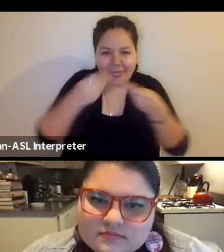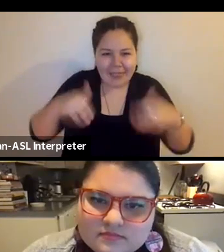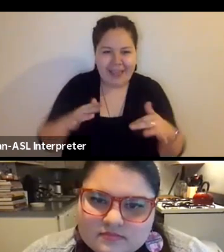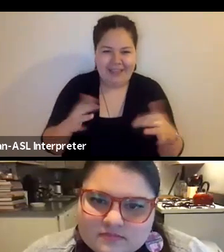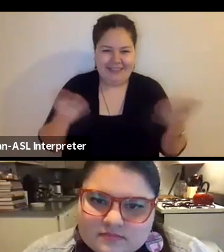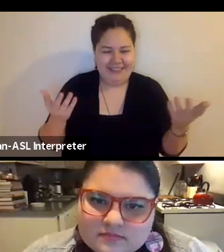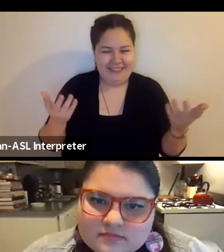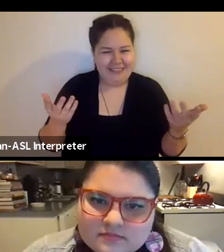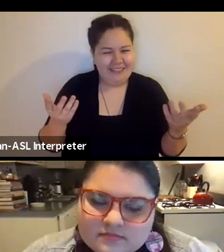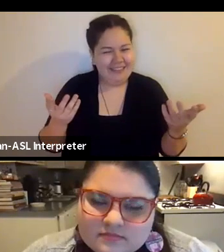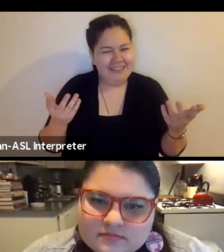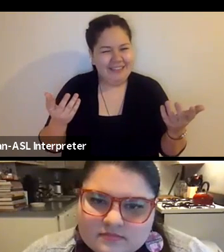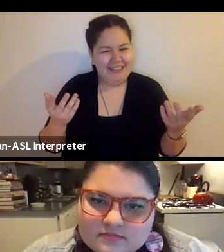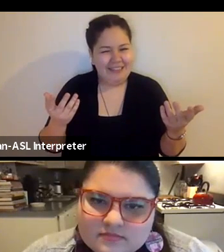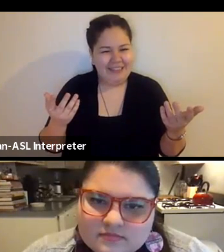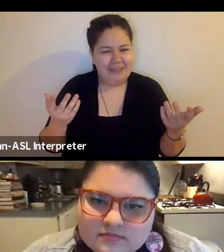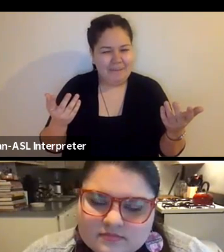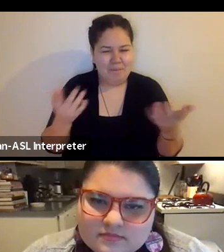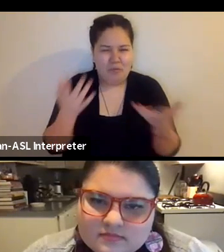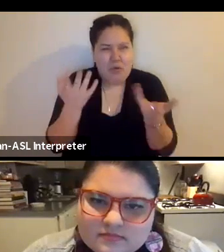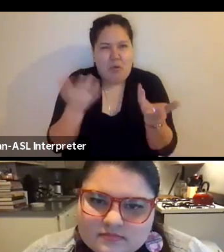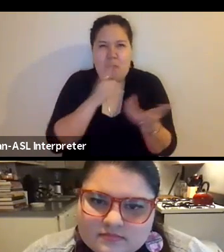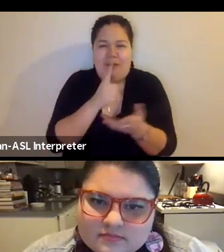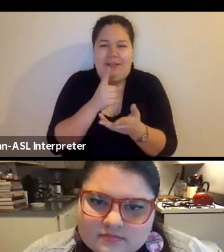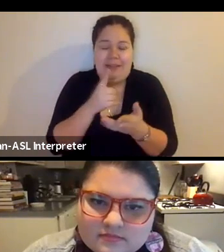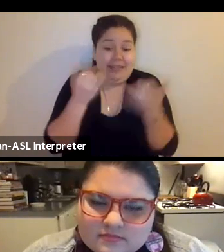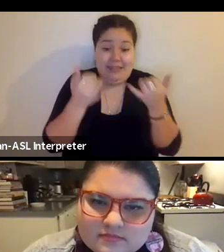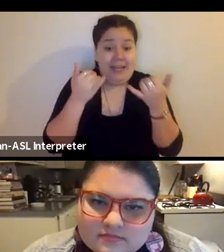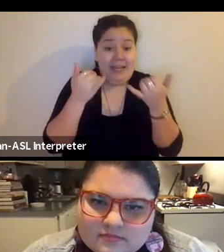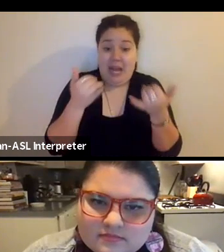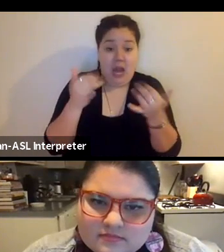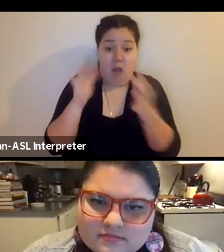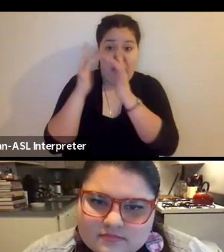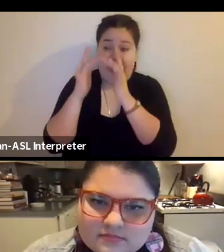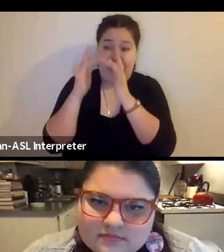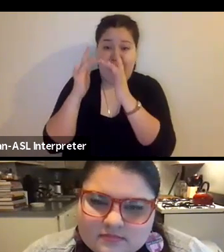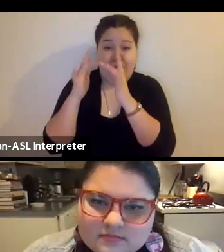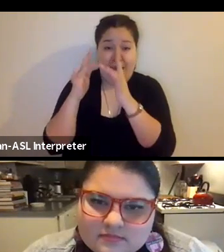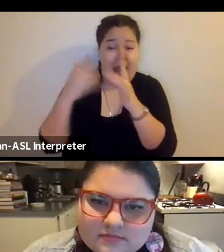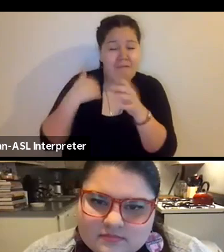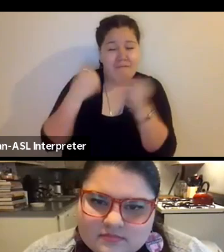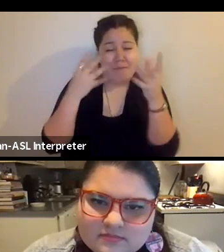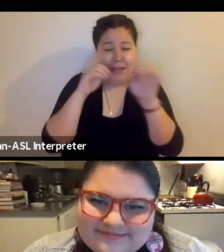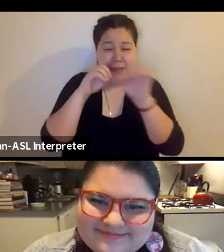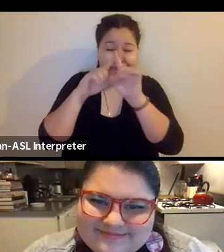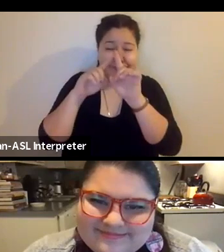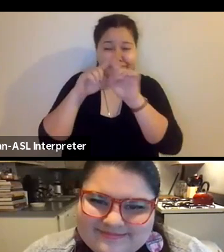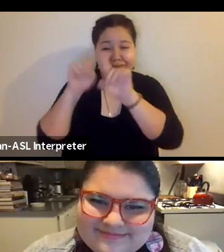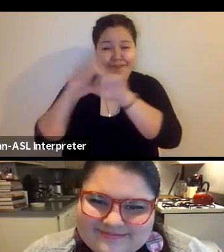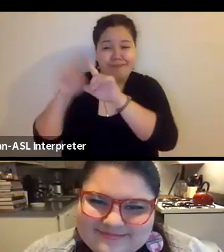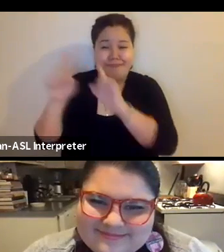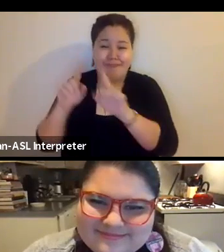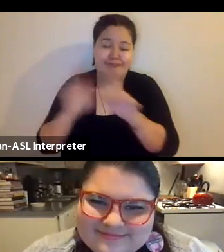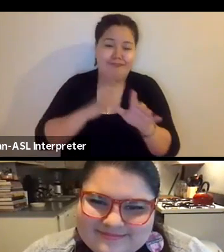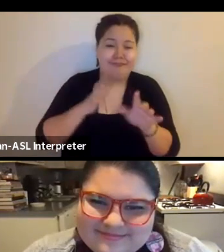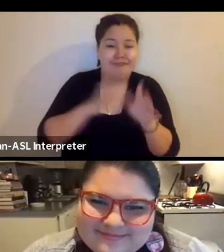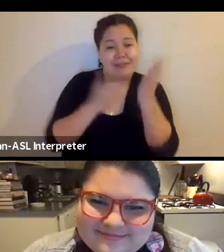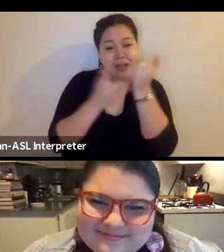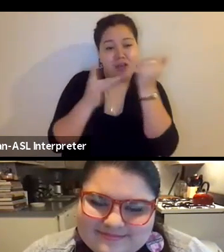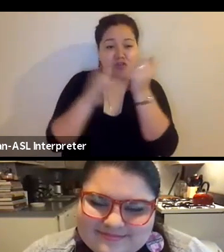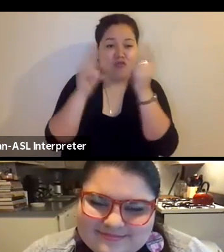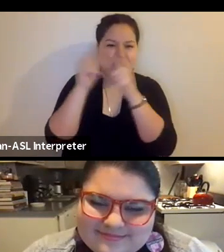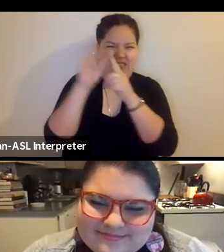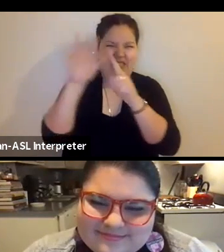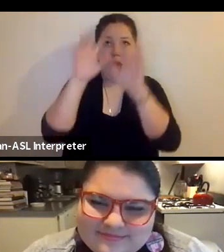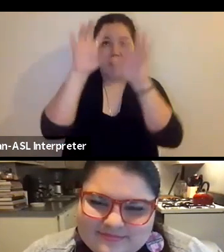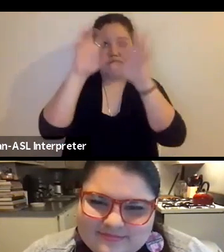it that way. I mean, what is the biggest buzzword of the internet age of the last 7 years, but the cloud, right? This idea that it's somewhere